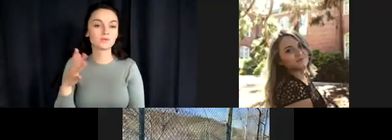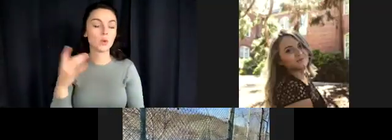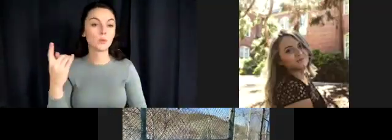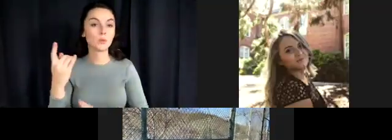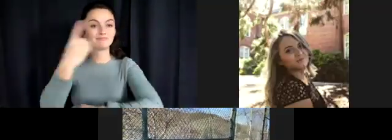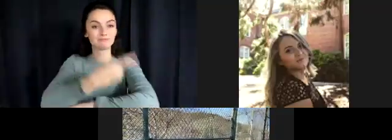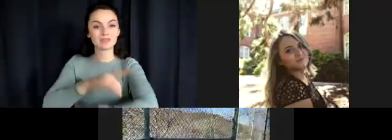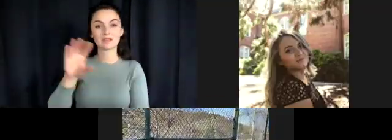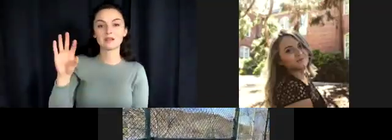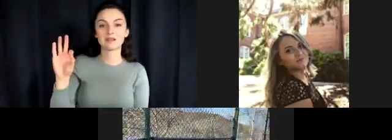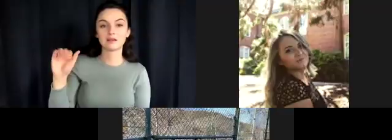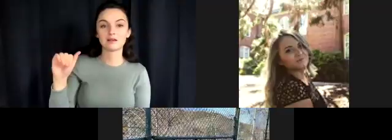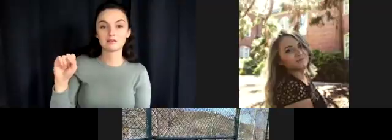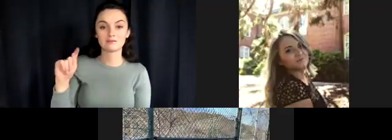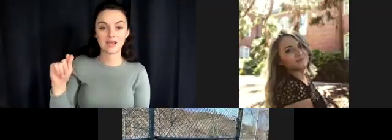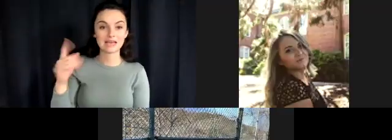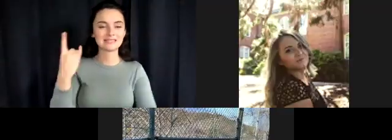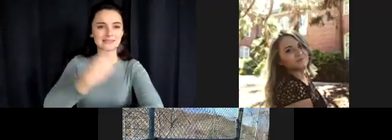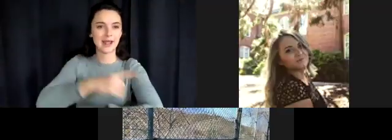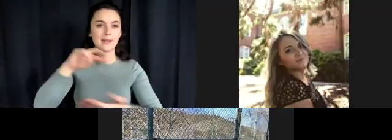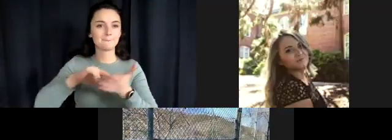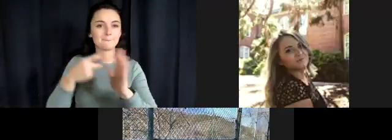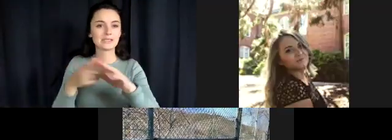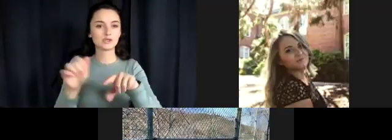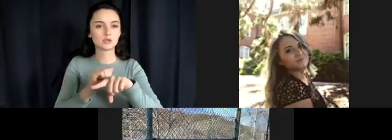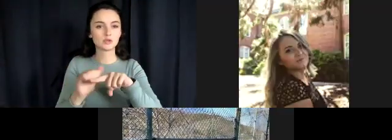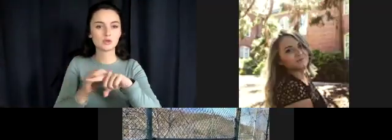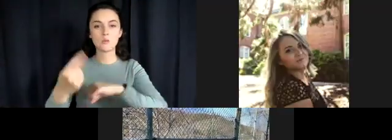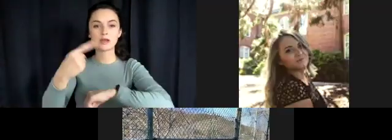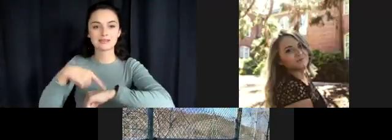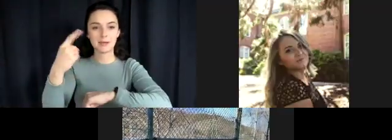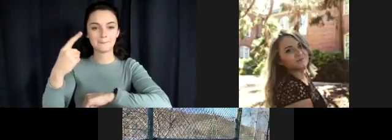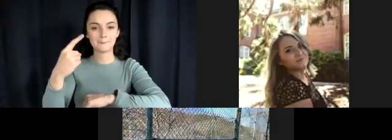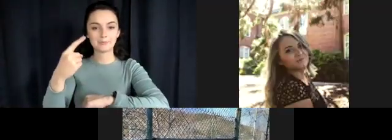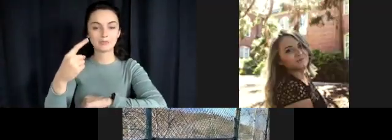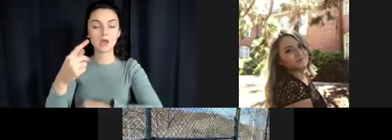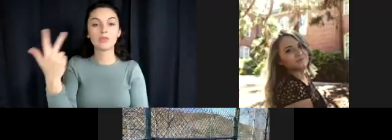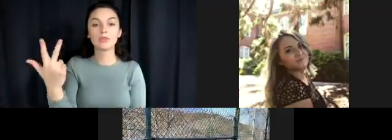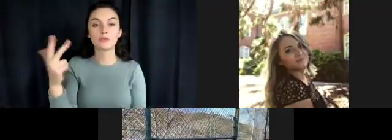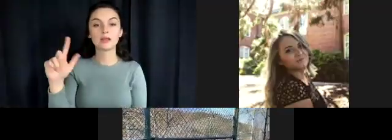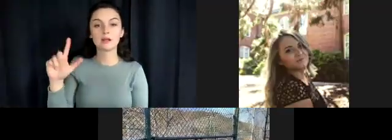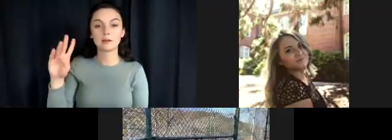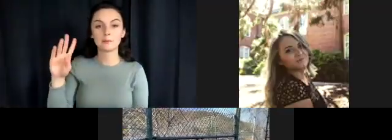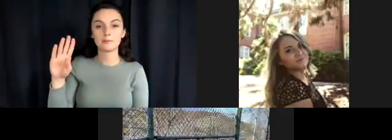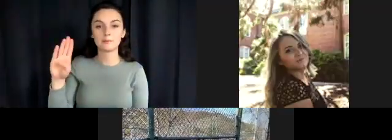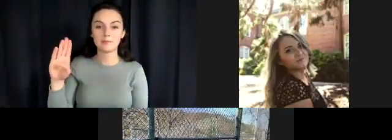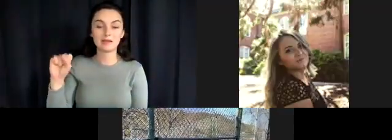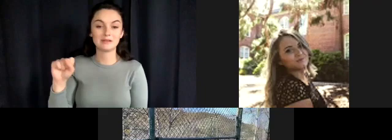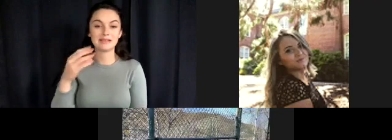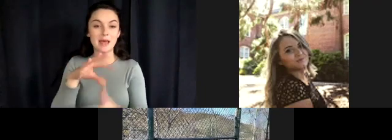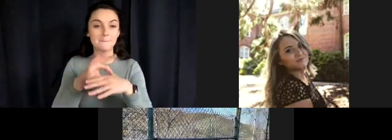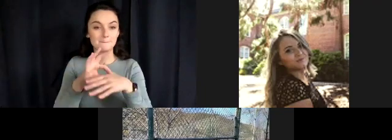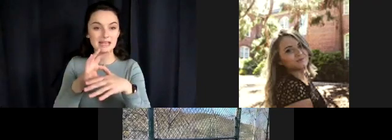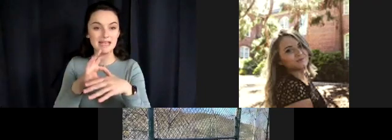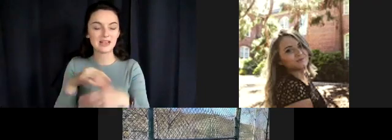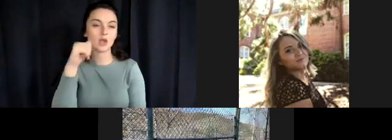means they only get trained once. So they're only going to get 3 pounds of meat, these boys, and the girls get 2 pounds of meat. But on a day